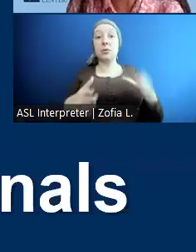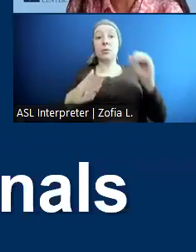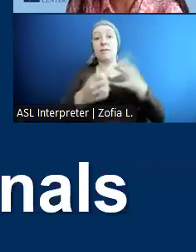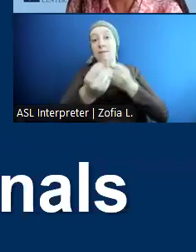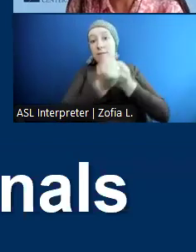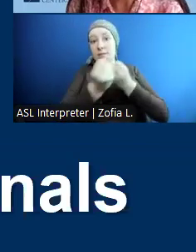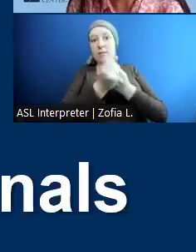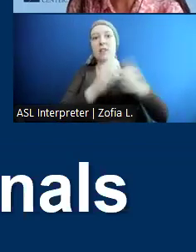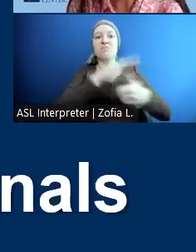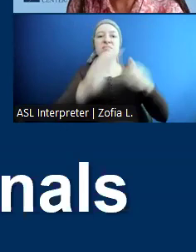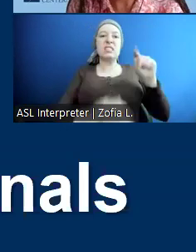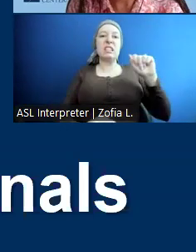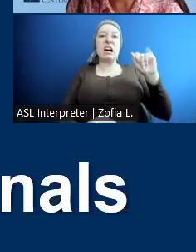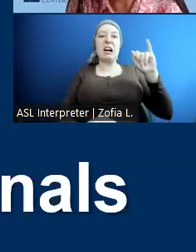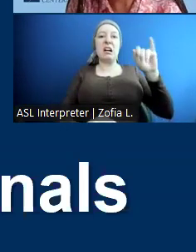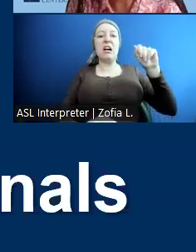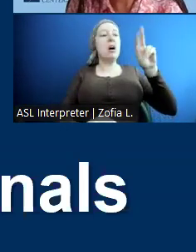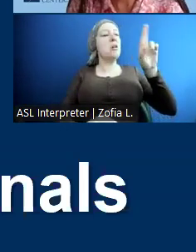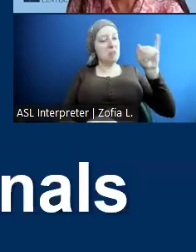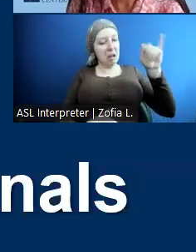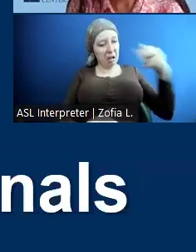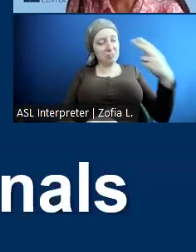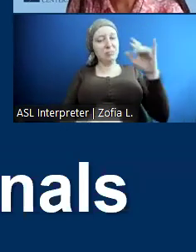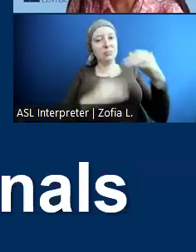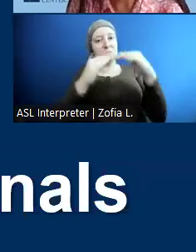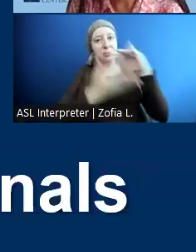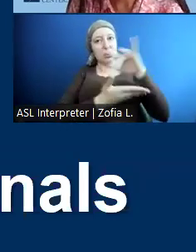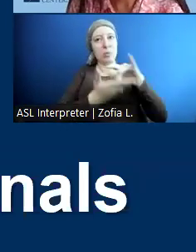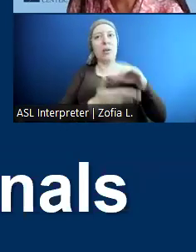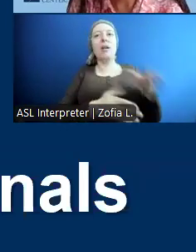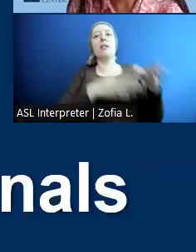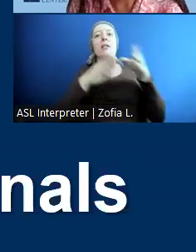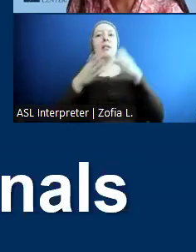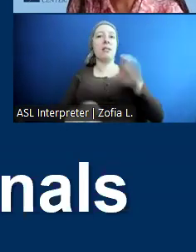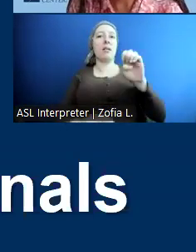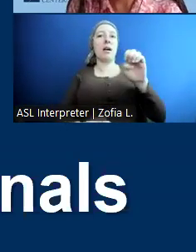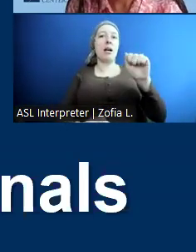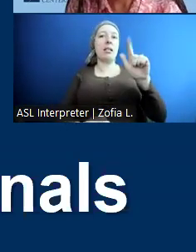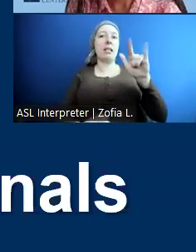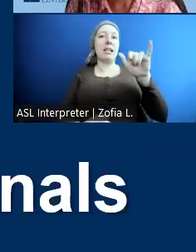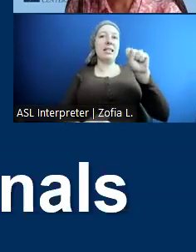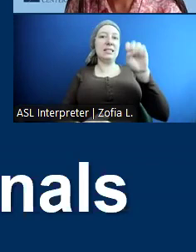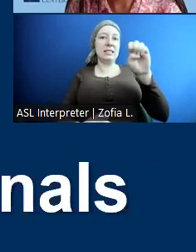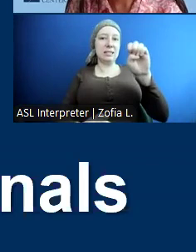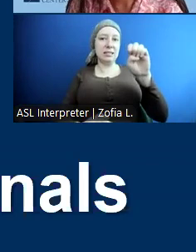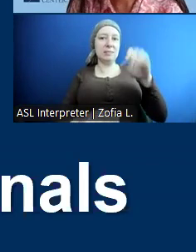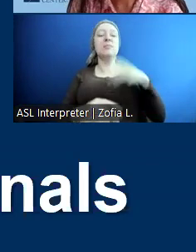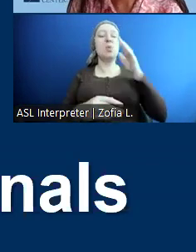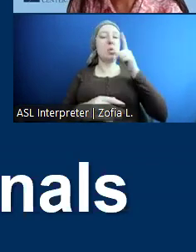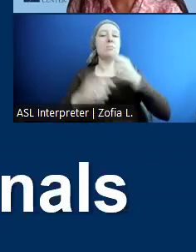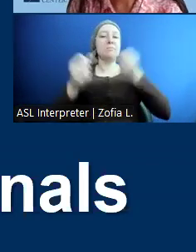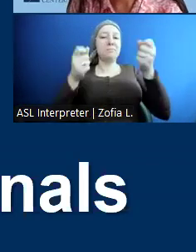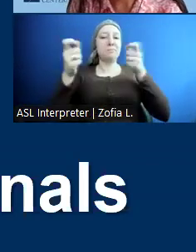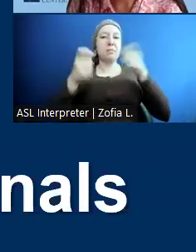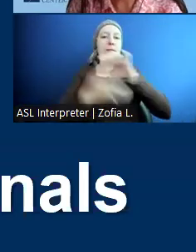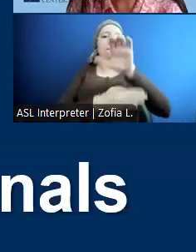Center, and Halit Villegas, who manages the Forced Marriage Initiative. Together, we will